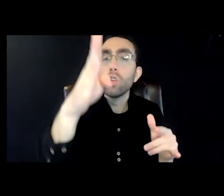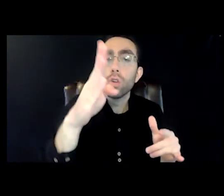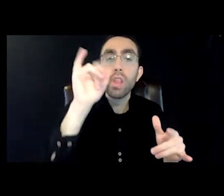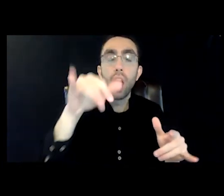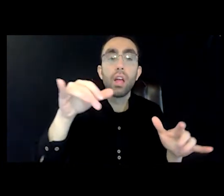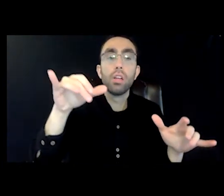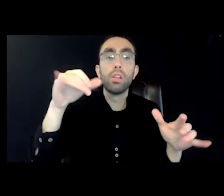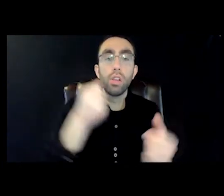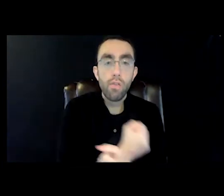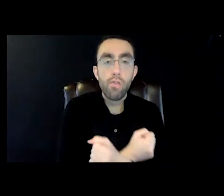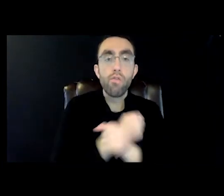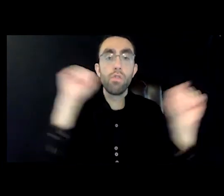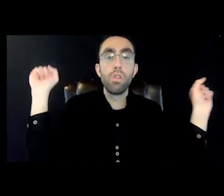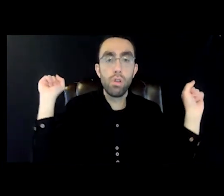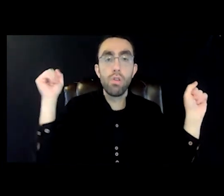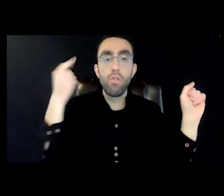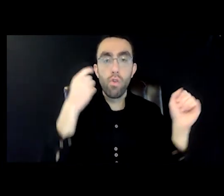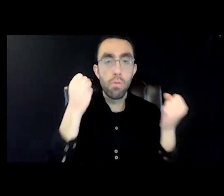time.